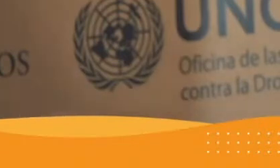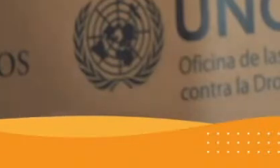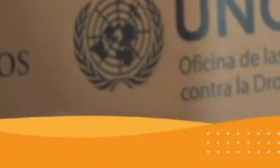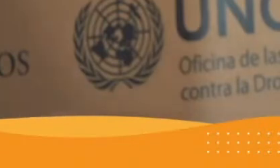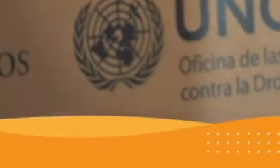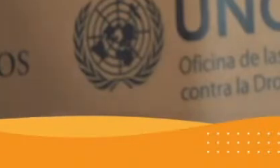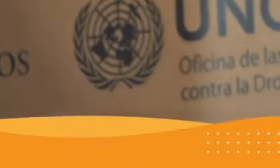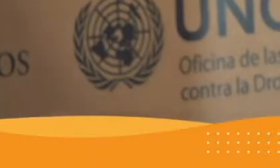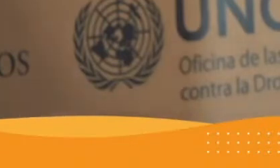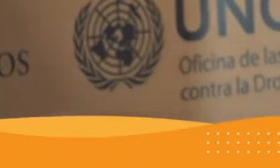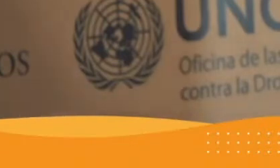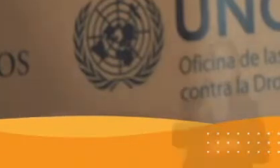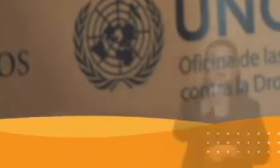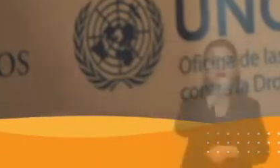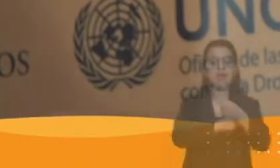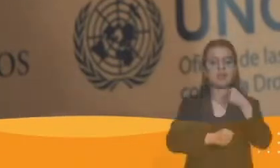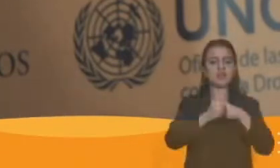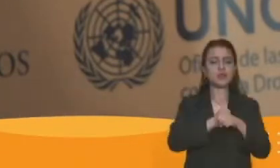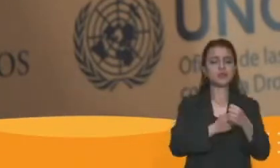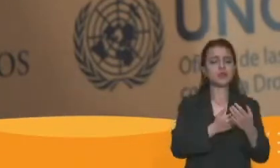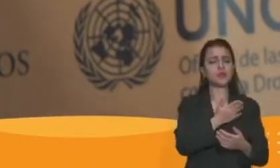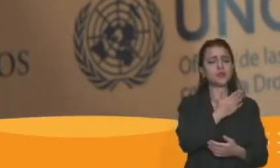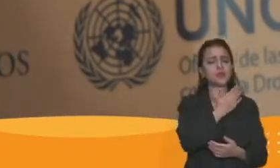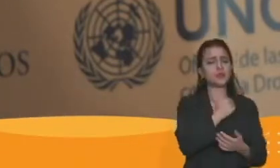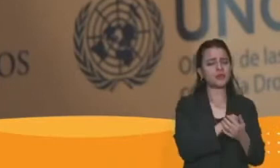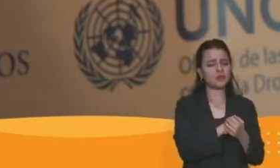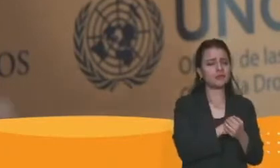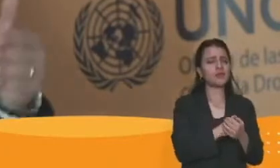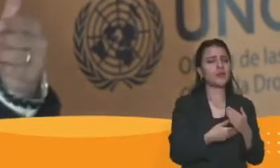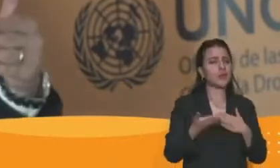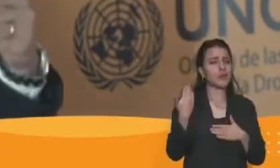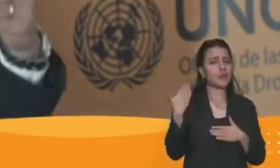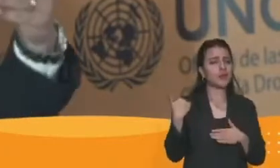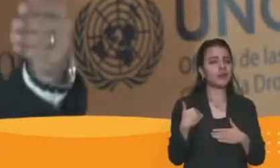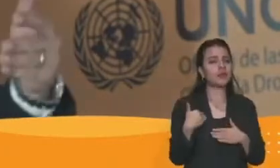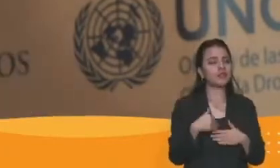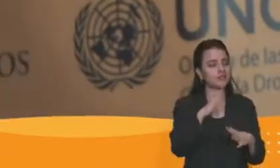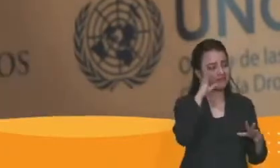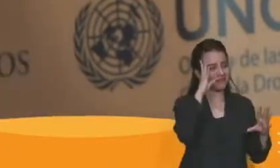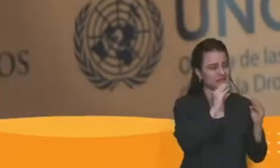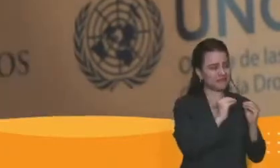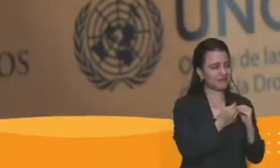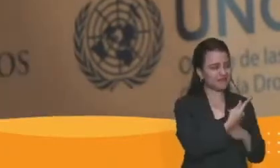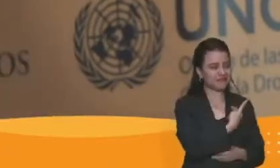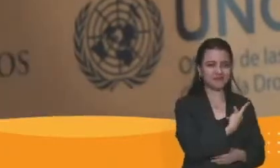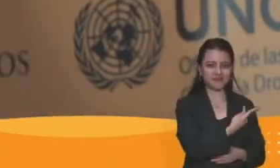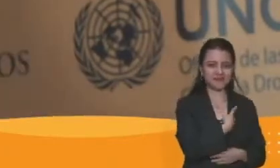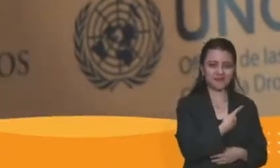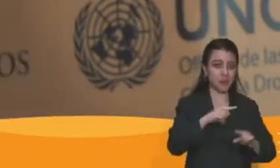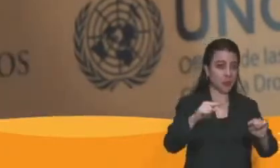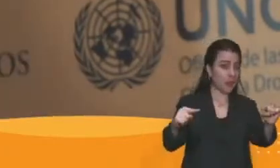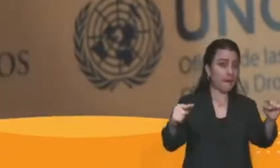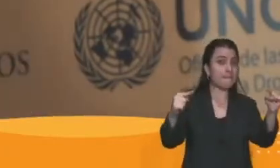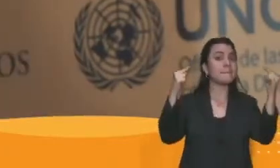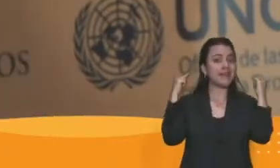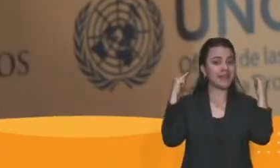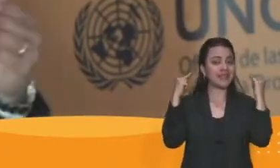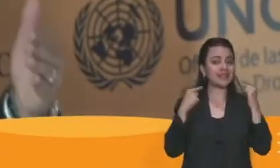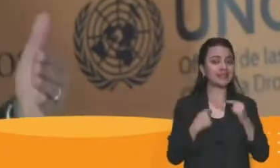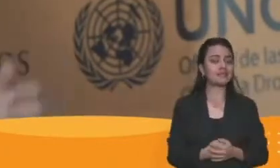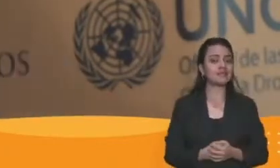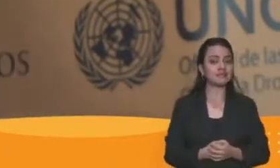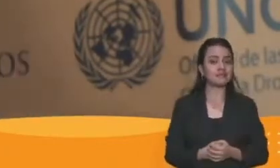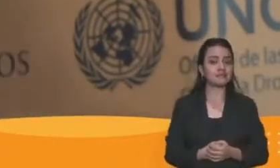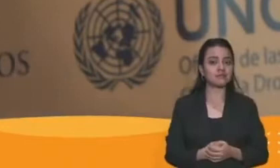2018, set ourselves an ambitious goal in relation to mining legalization, and was basically use